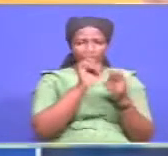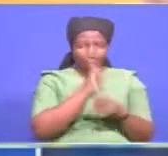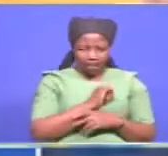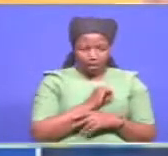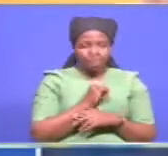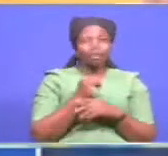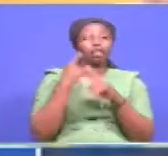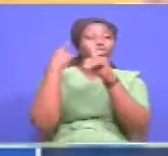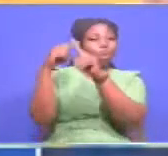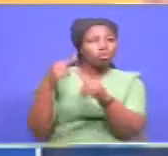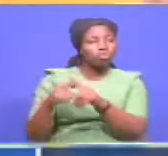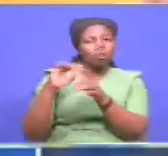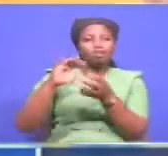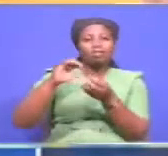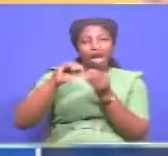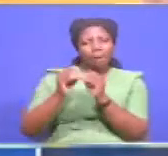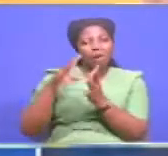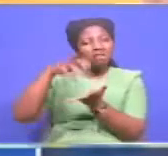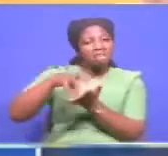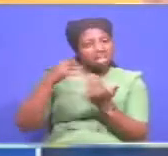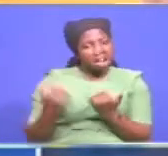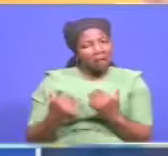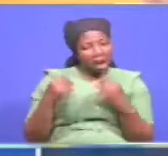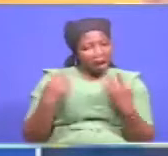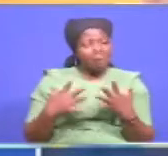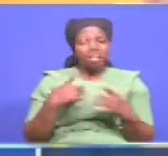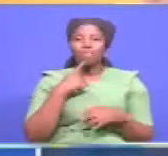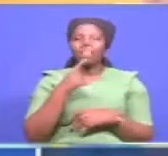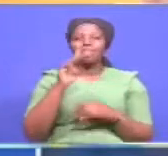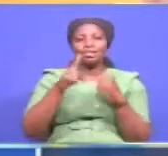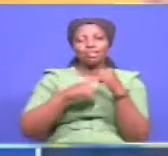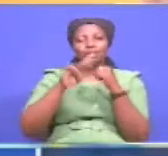have pushed the total number of caseload to